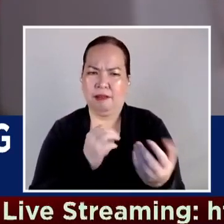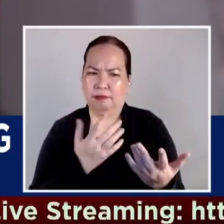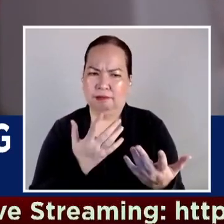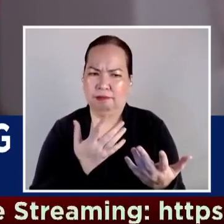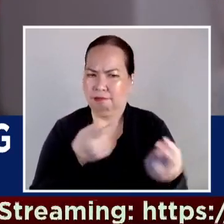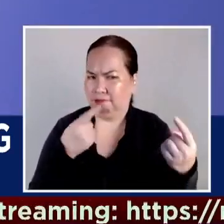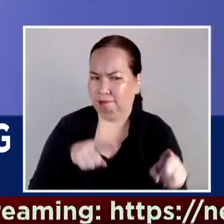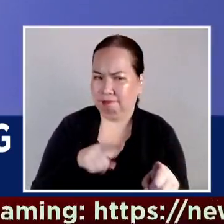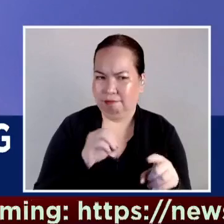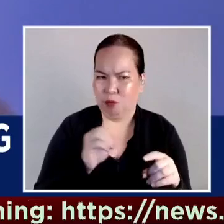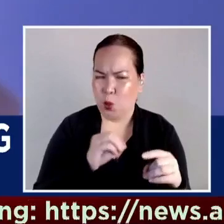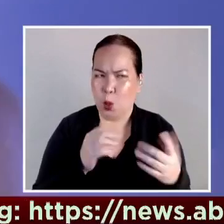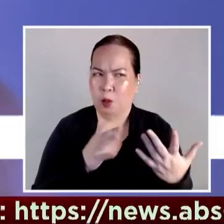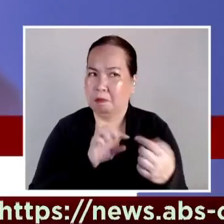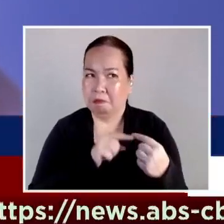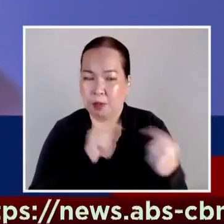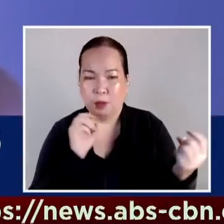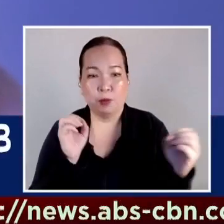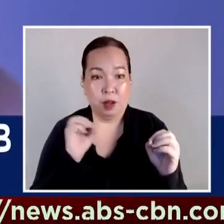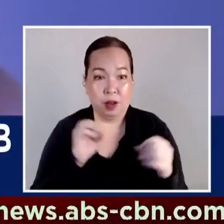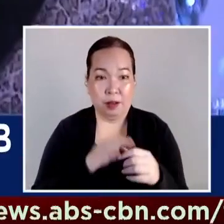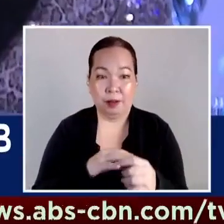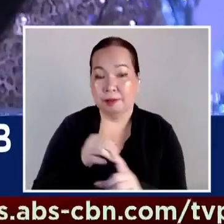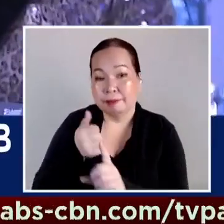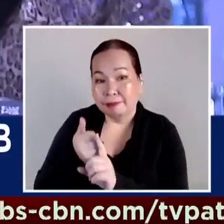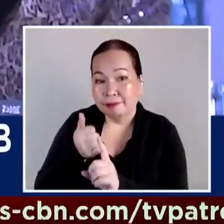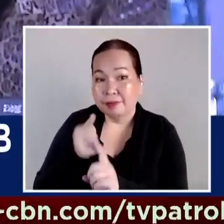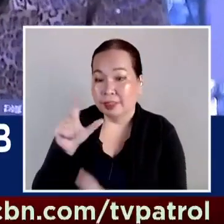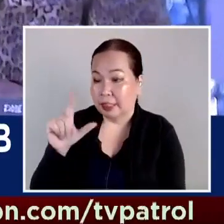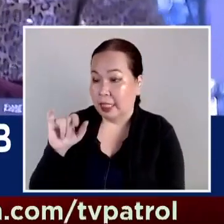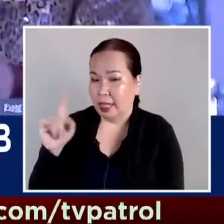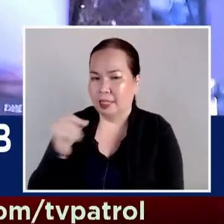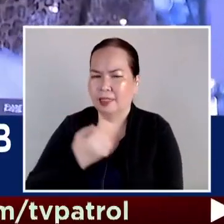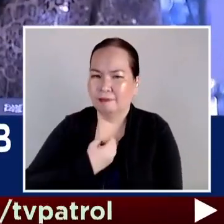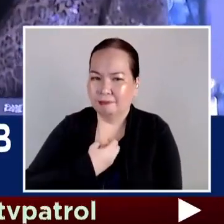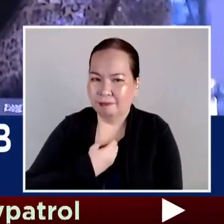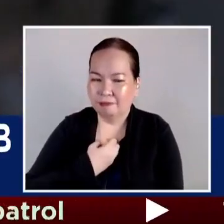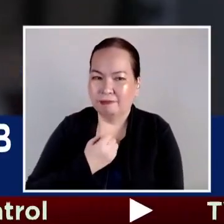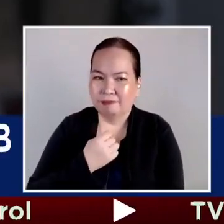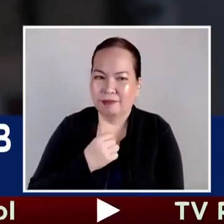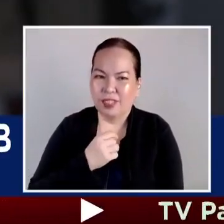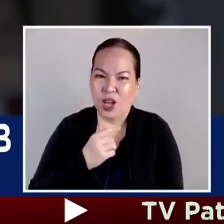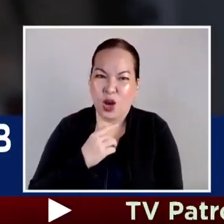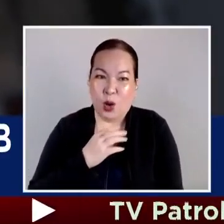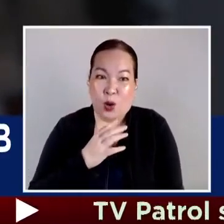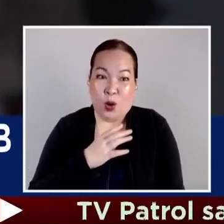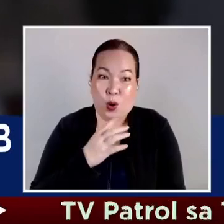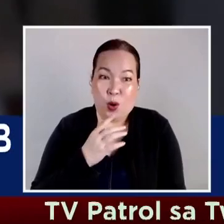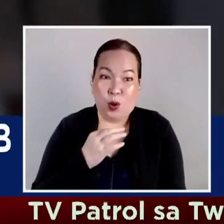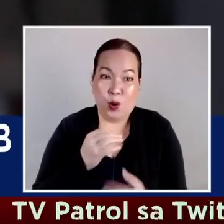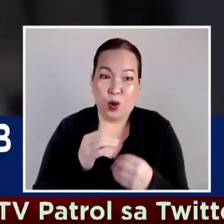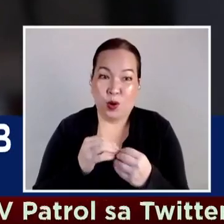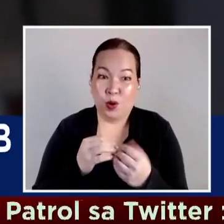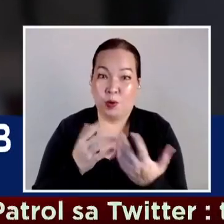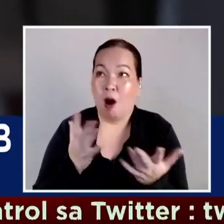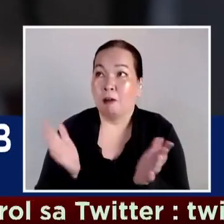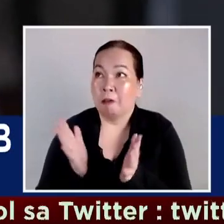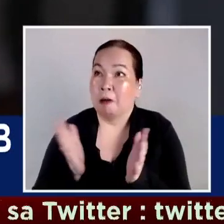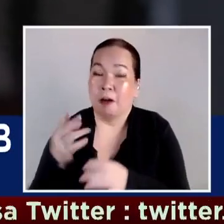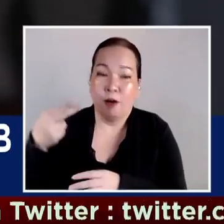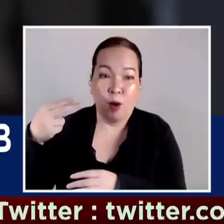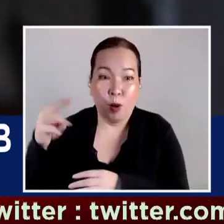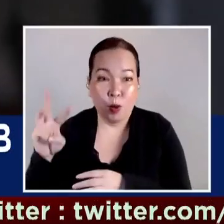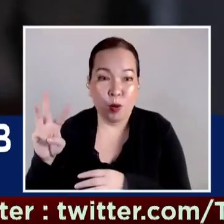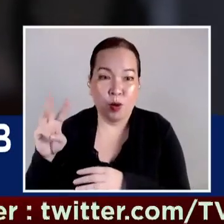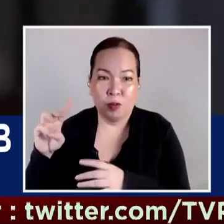No bad blood at all. Kabado si Liza sa desisyong ito. Don't want to jinx it. I don't want to say more Hollywood. That is definitely